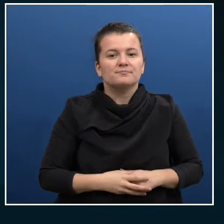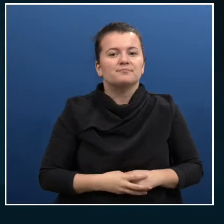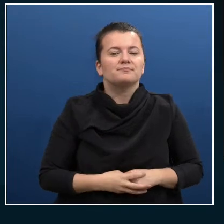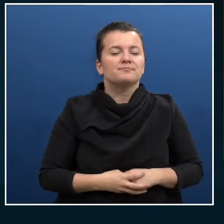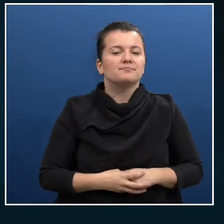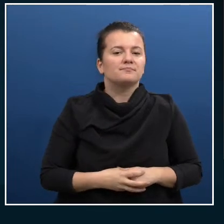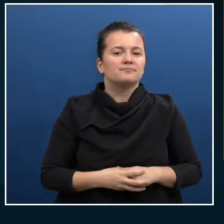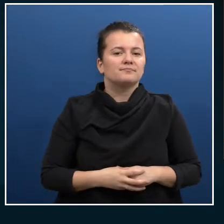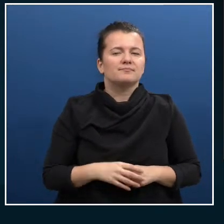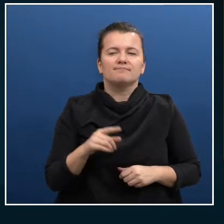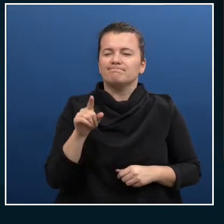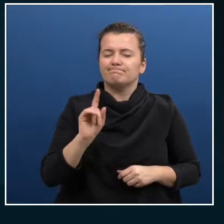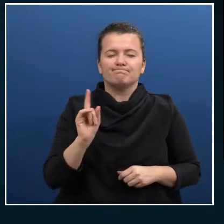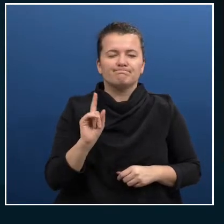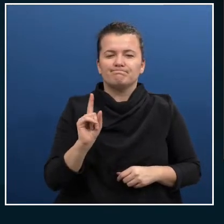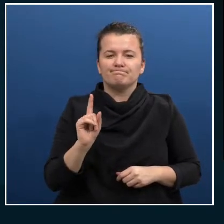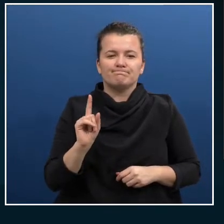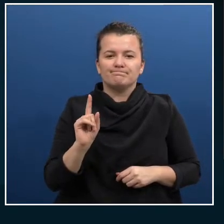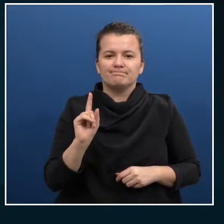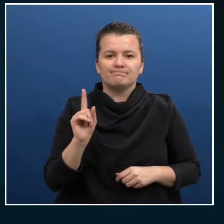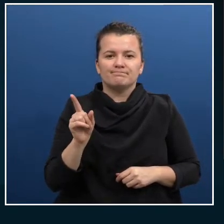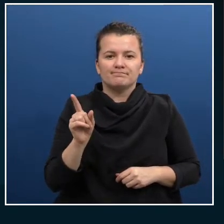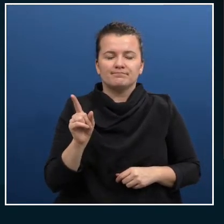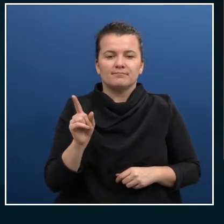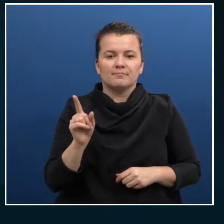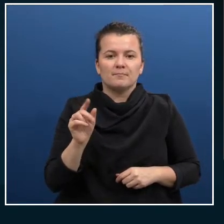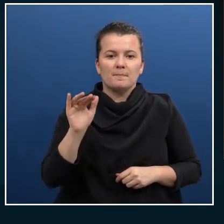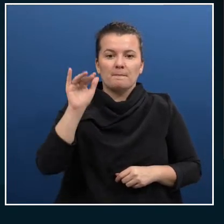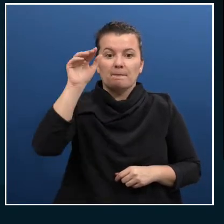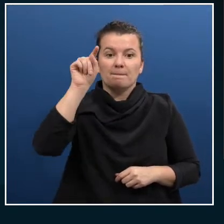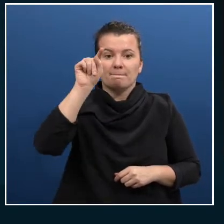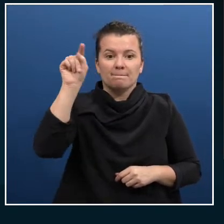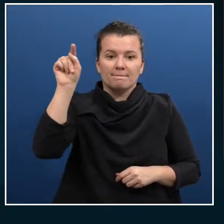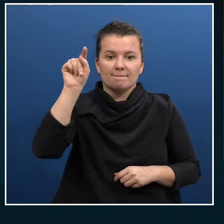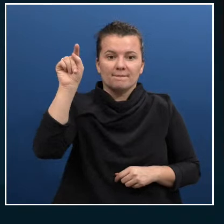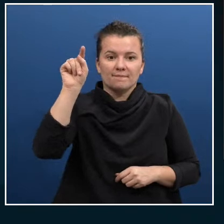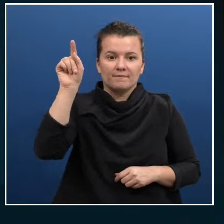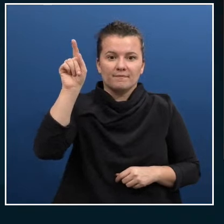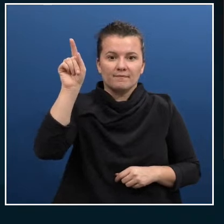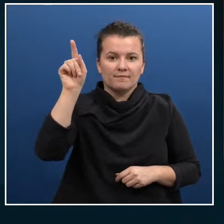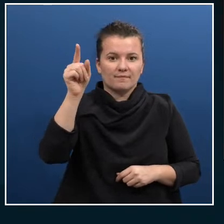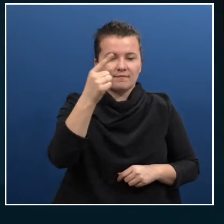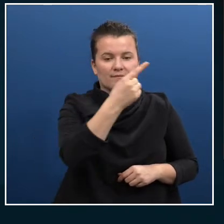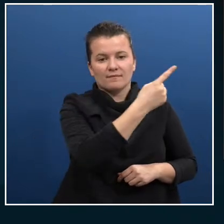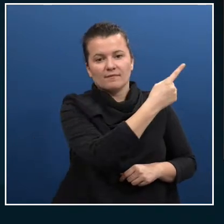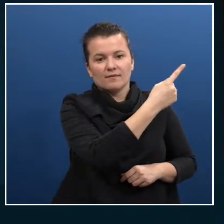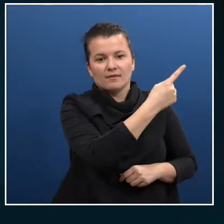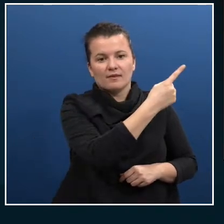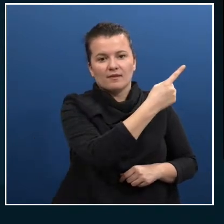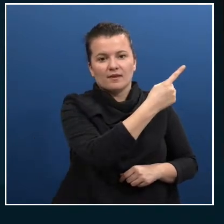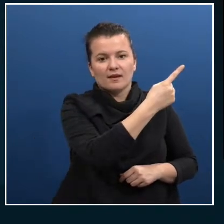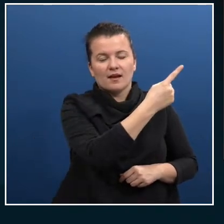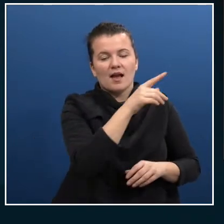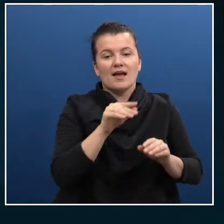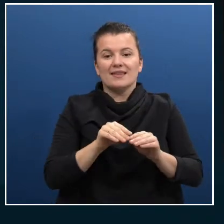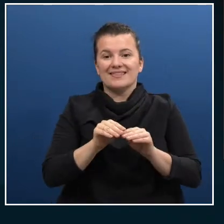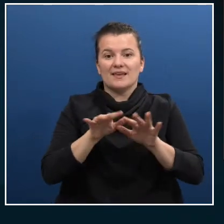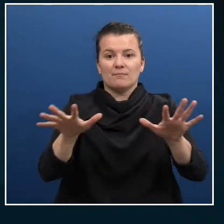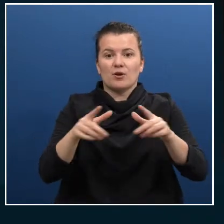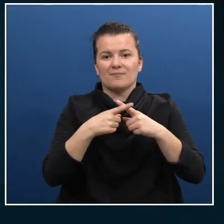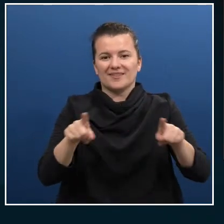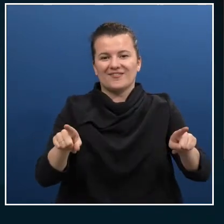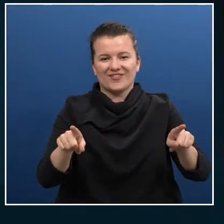not this part, that we're actually having separate deployments here. So each module that we call from a bicep